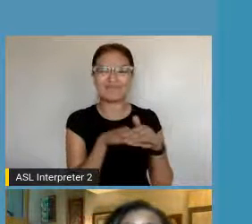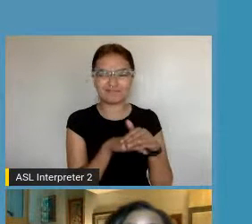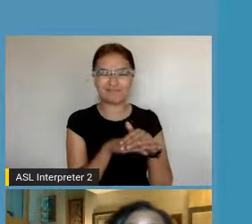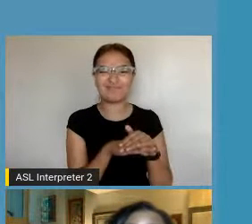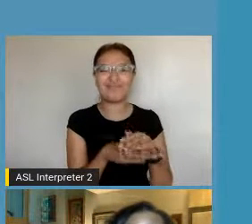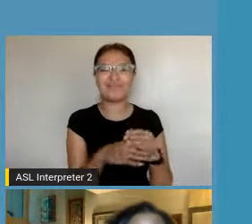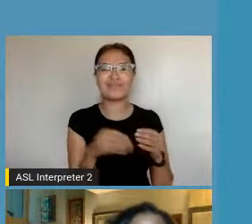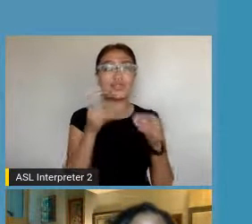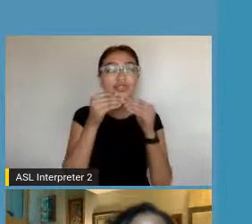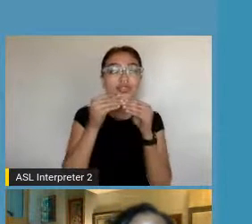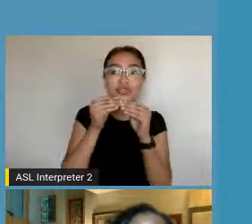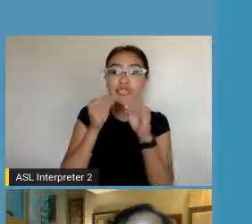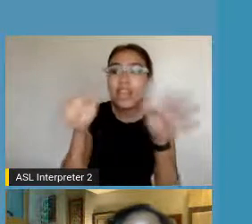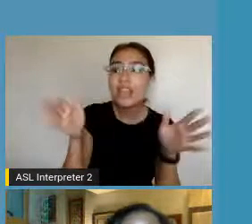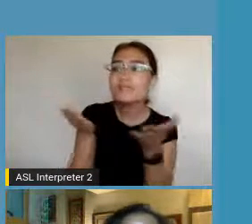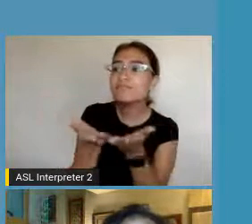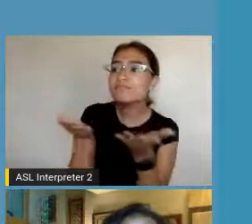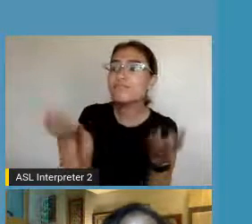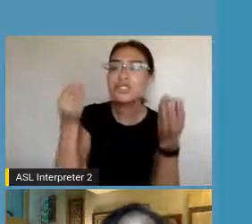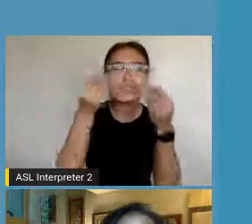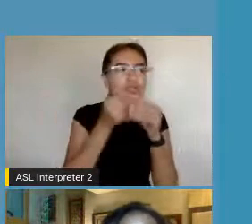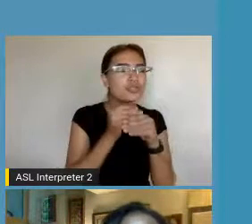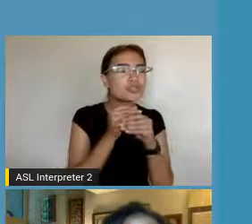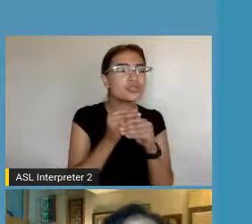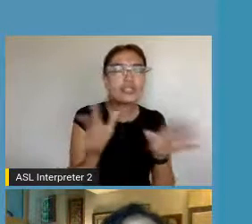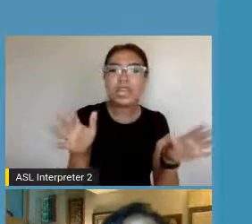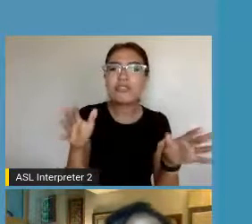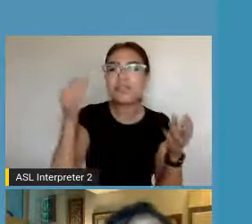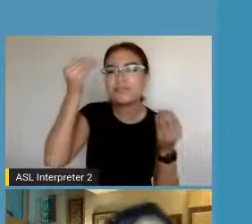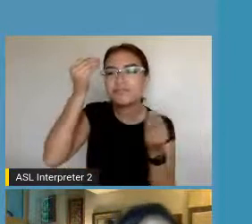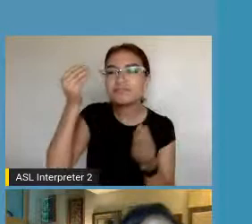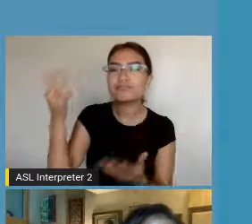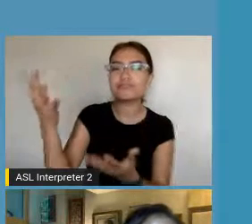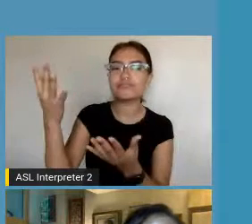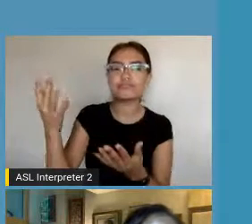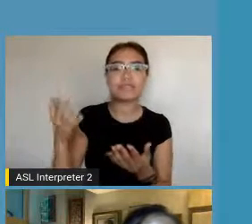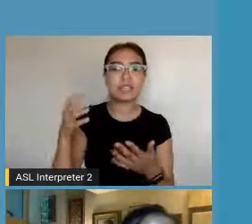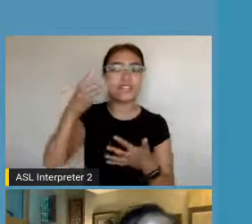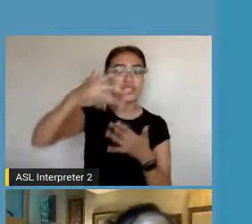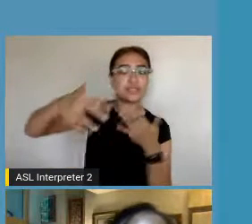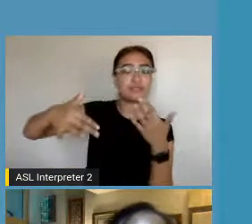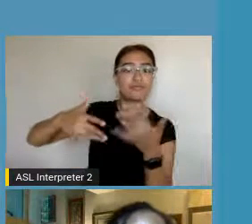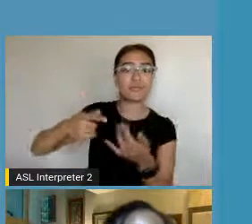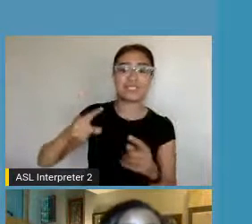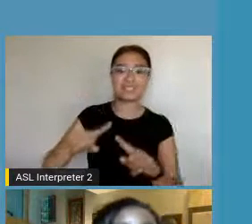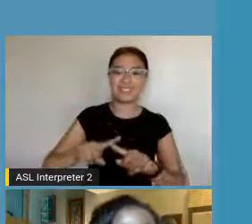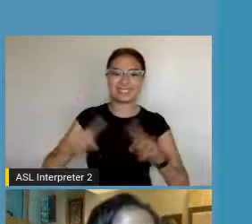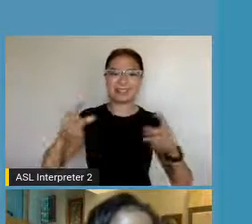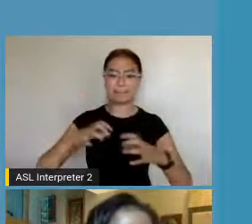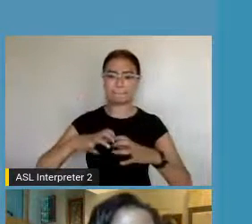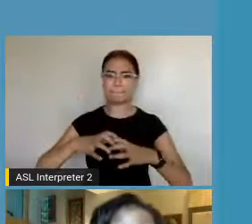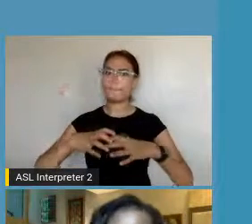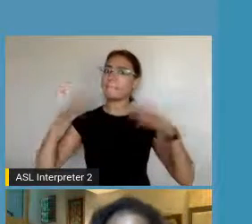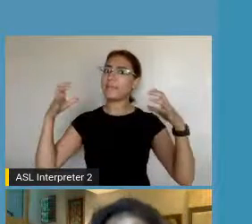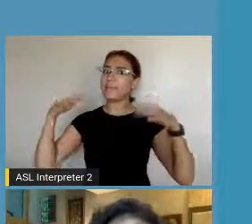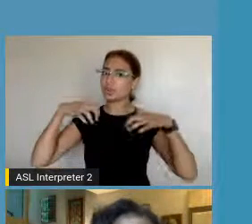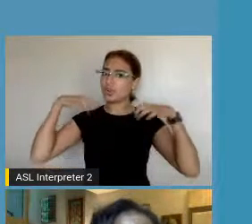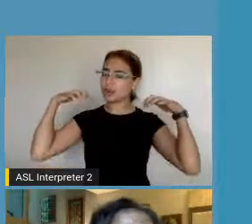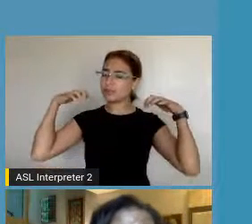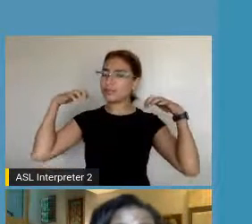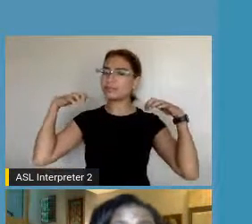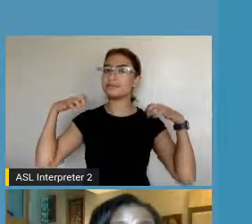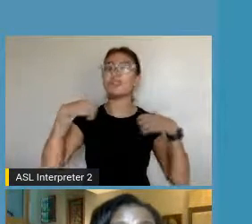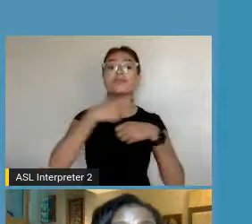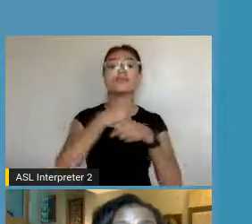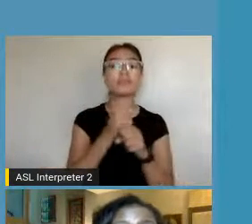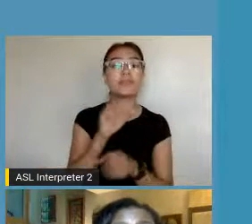sharing knowledge, and you're just engaging with broader audiences, that you've created metadata so that it's